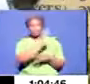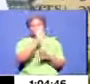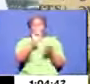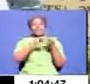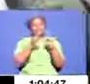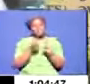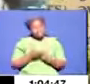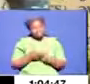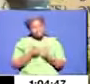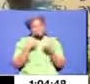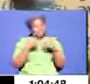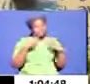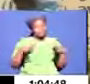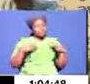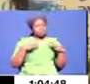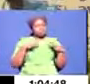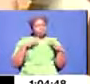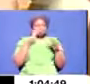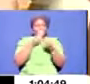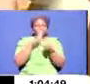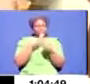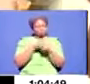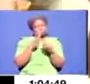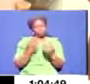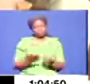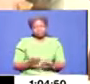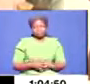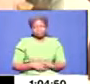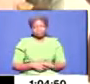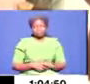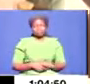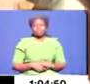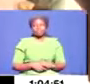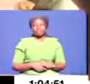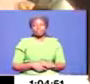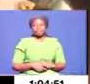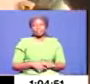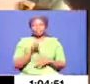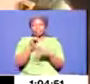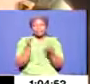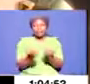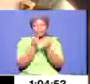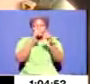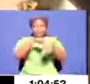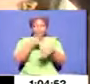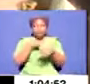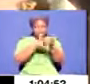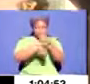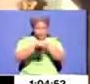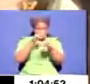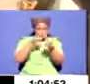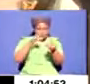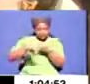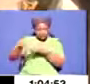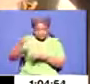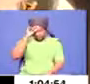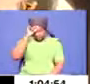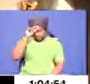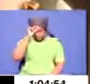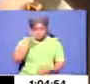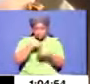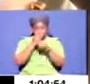wa watu ndio ilikuwa. The incident comes amid concerted efforts by the county governments to ensure burials